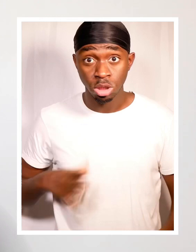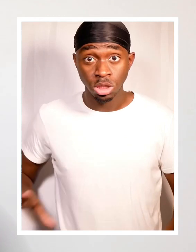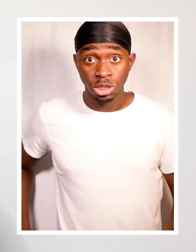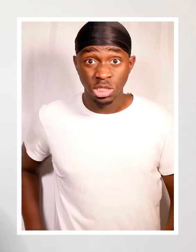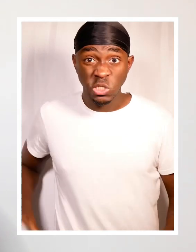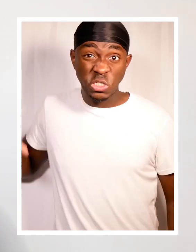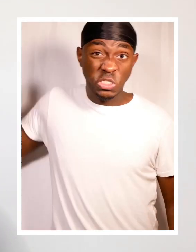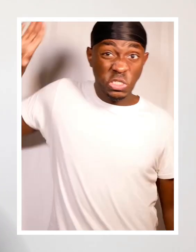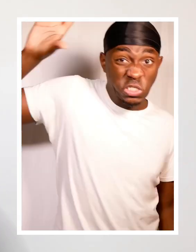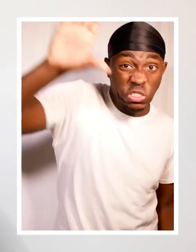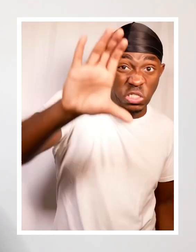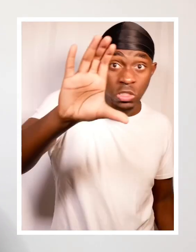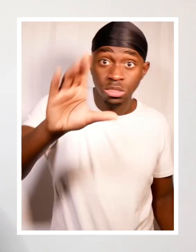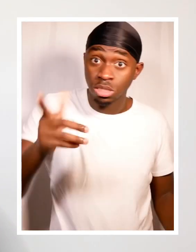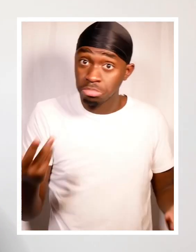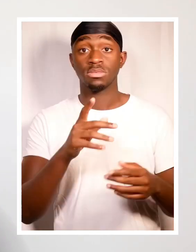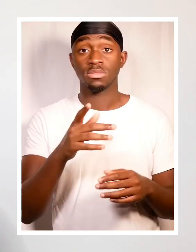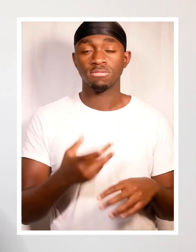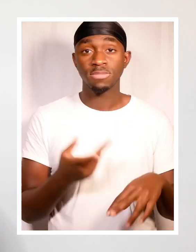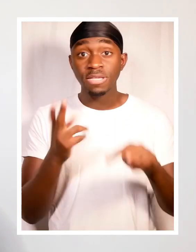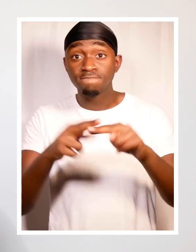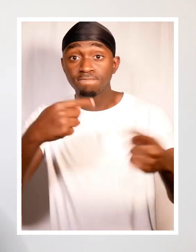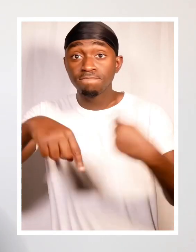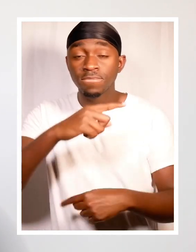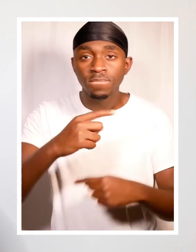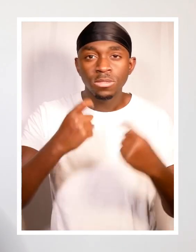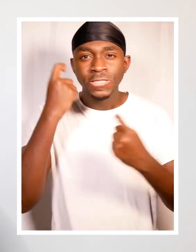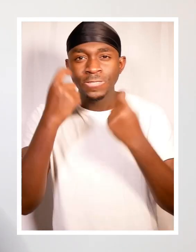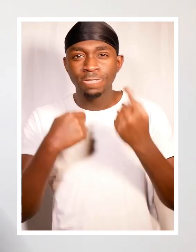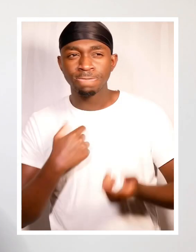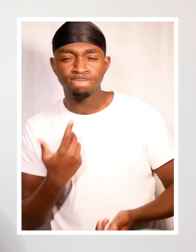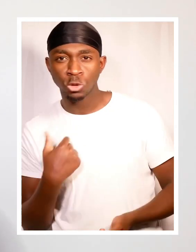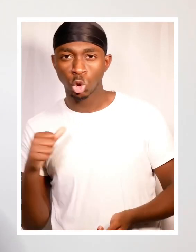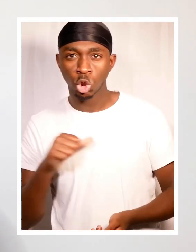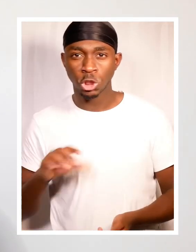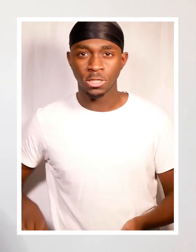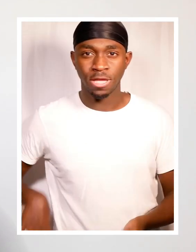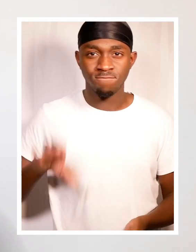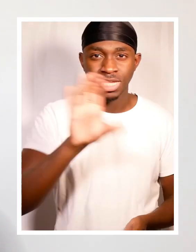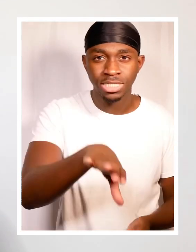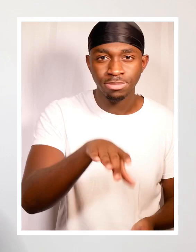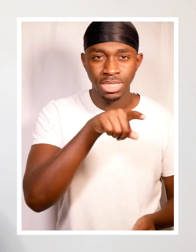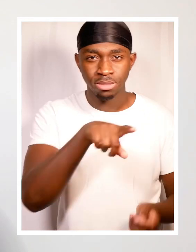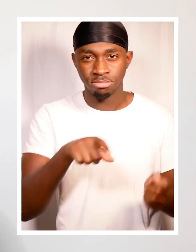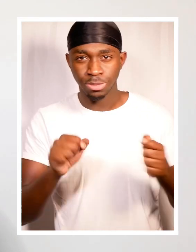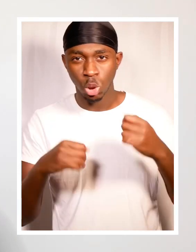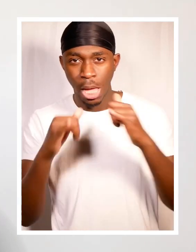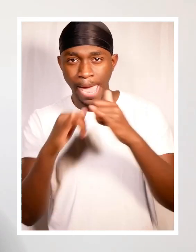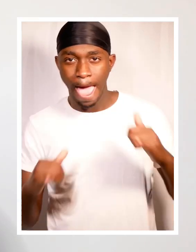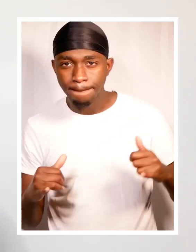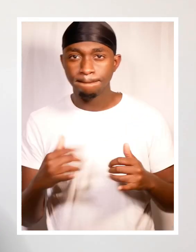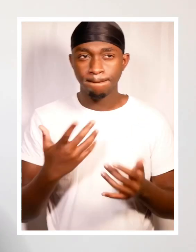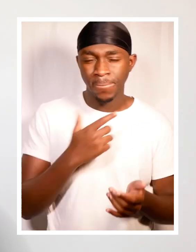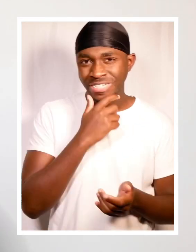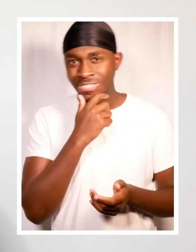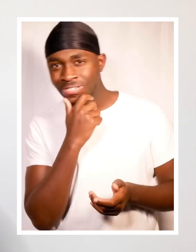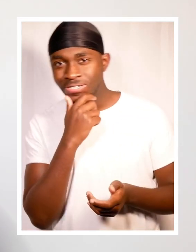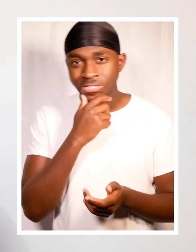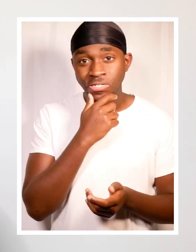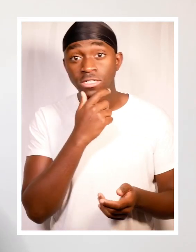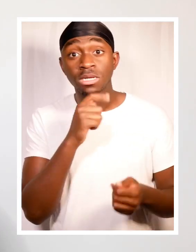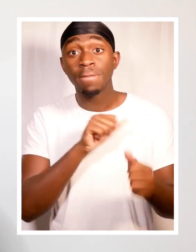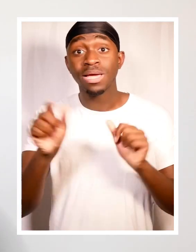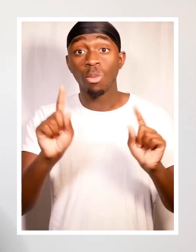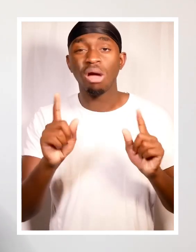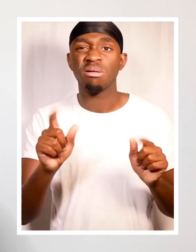the boot camp is gonna prep you or give you the foundation for for stack developing so